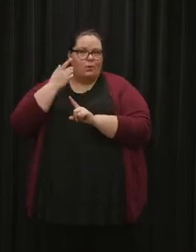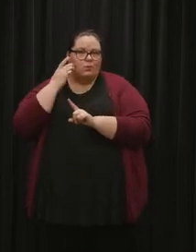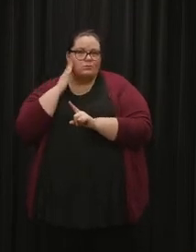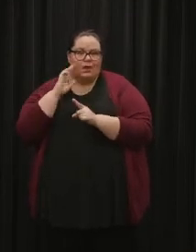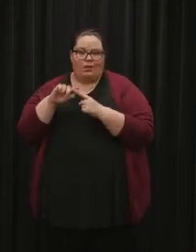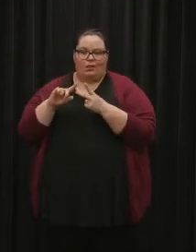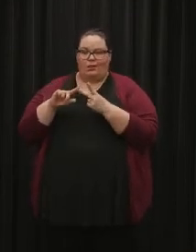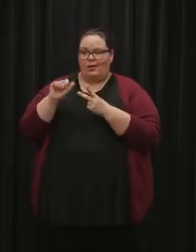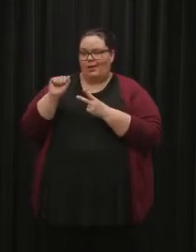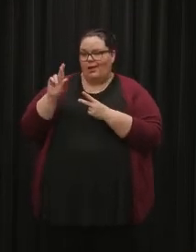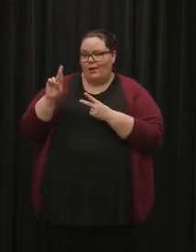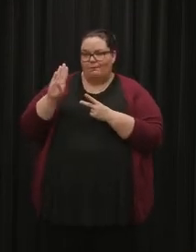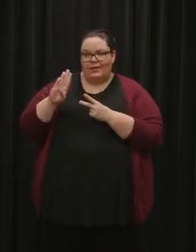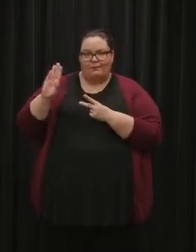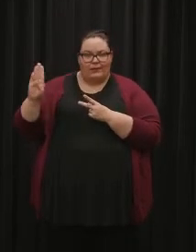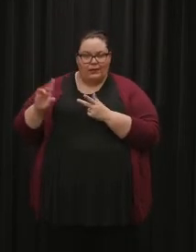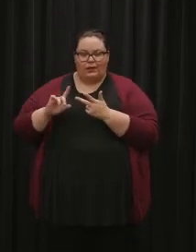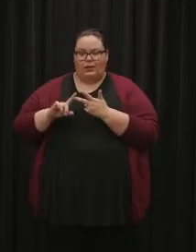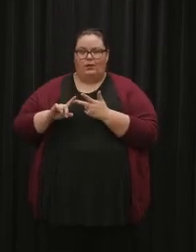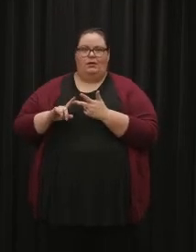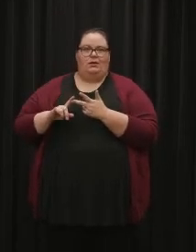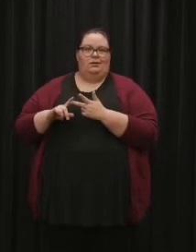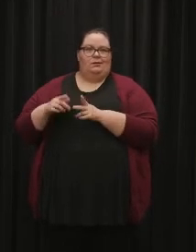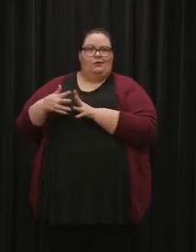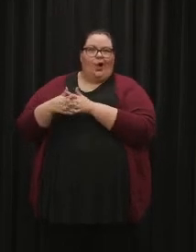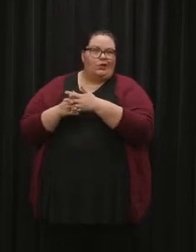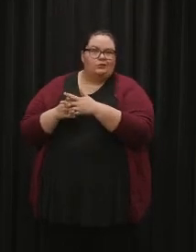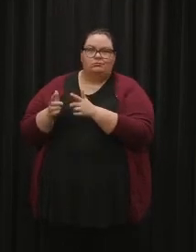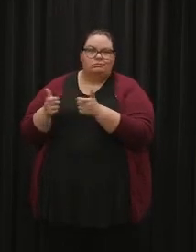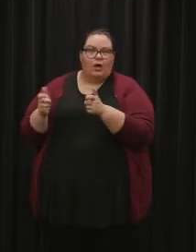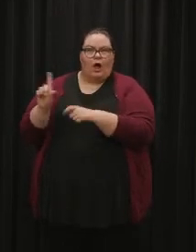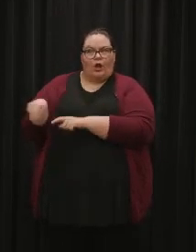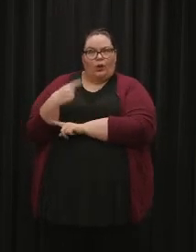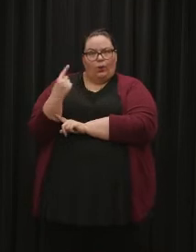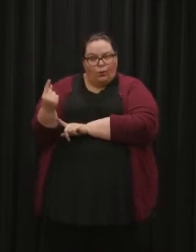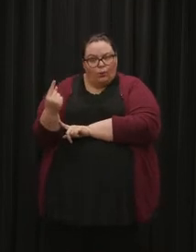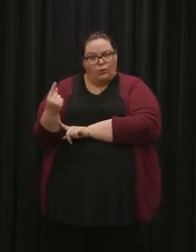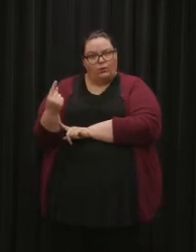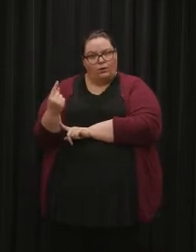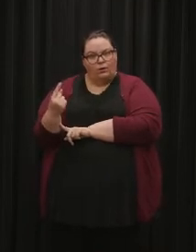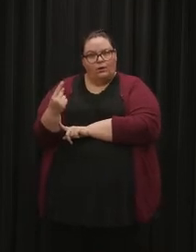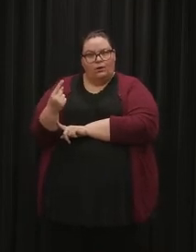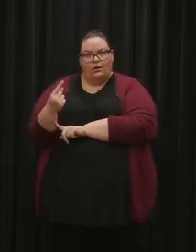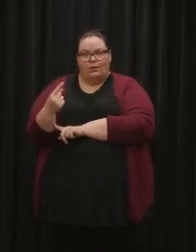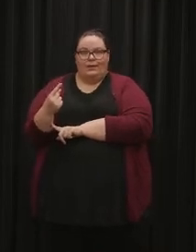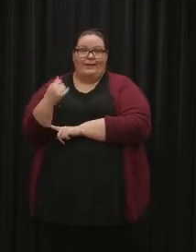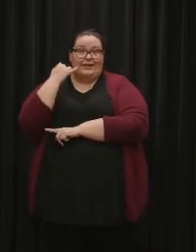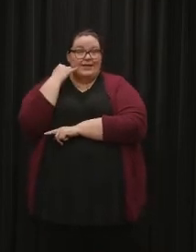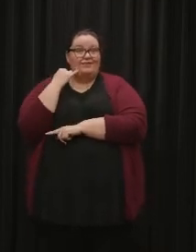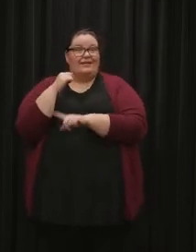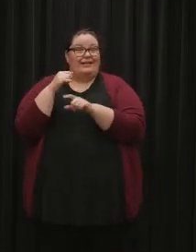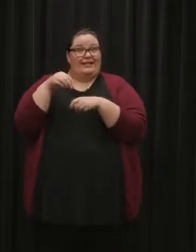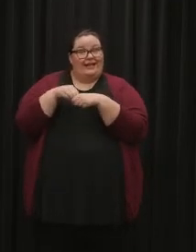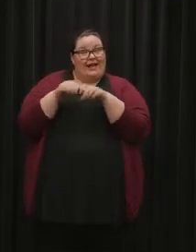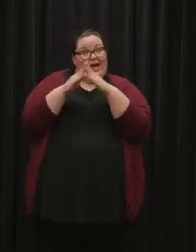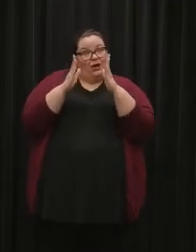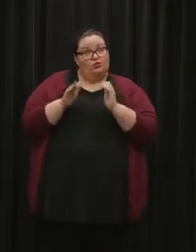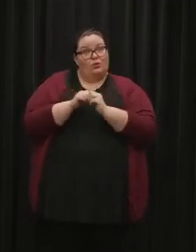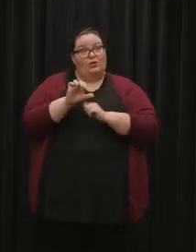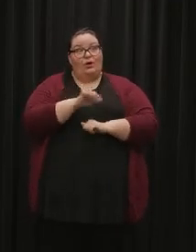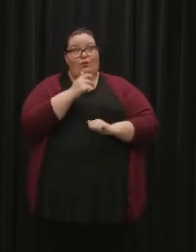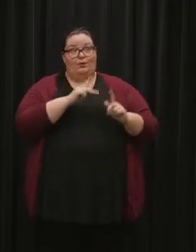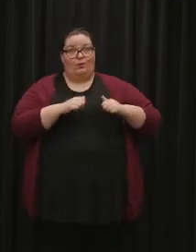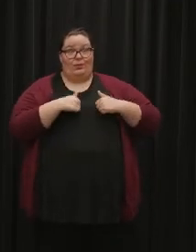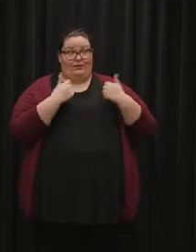or Airbnb, a hotel or whatever, stay in a location by yourself. If you have to self-isolate in a household with